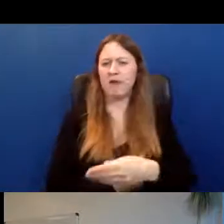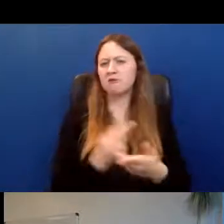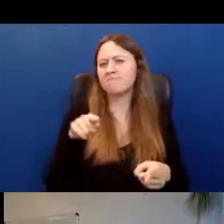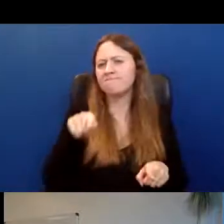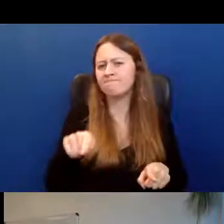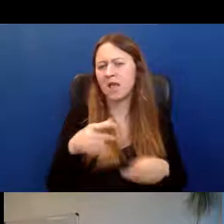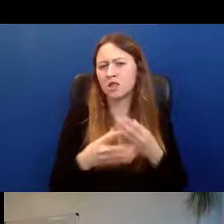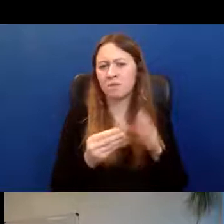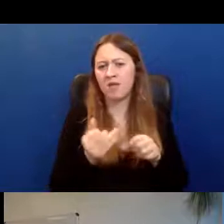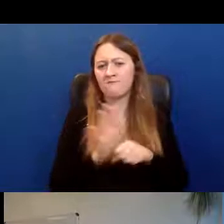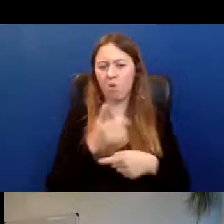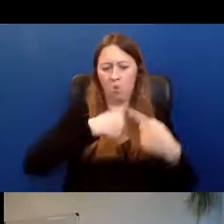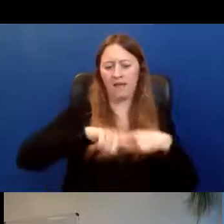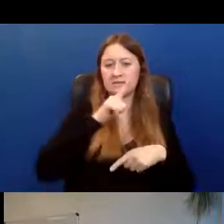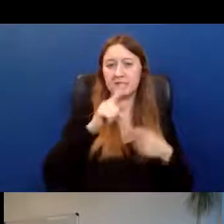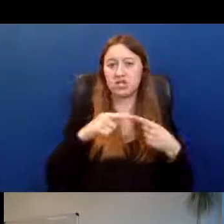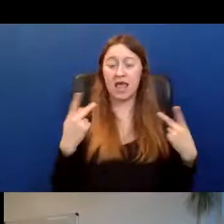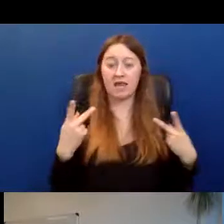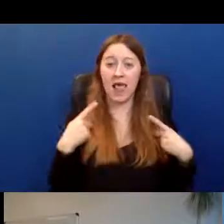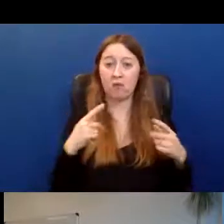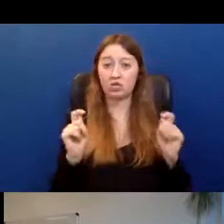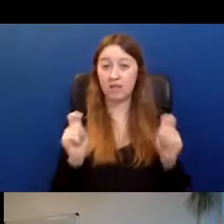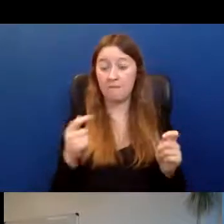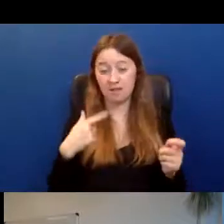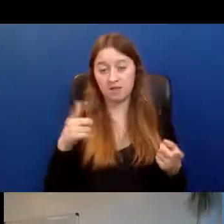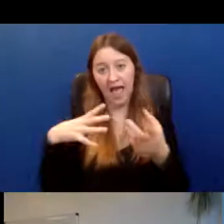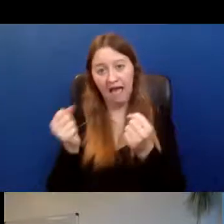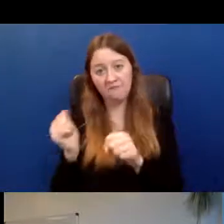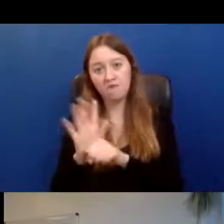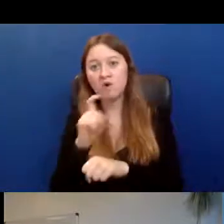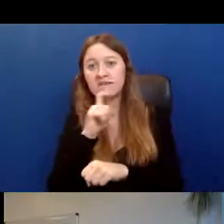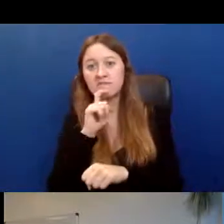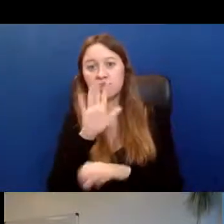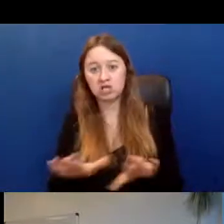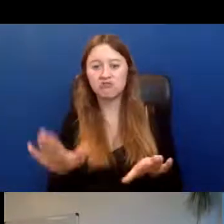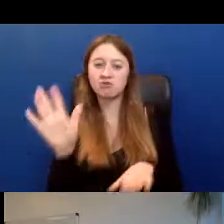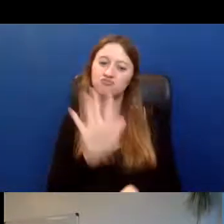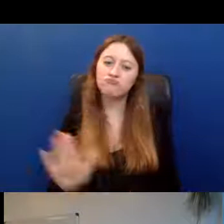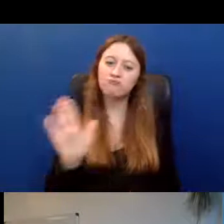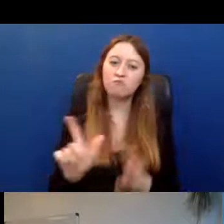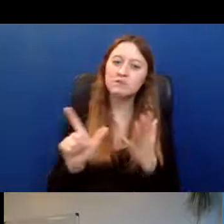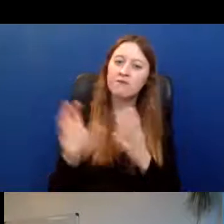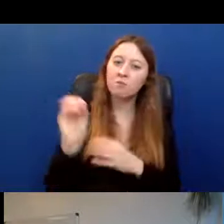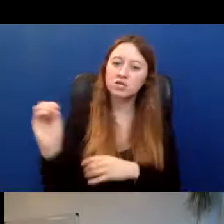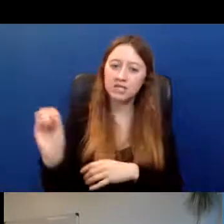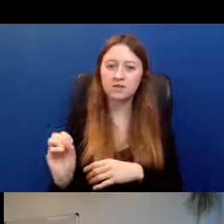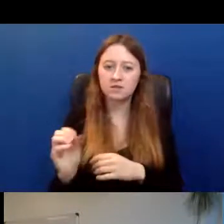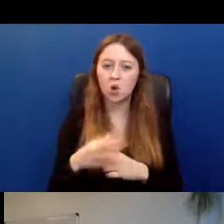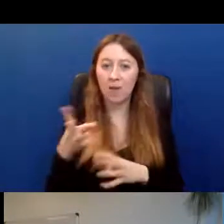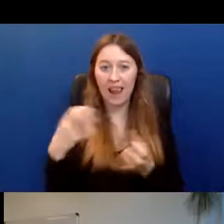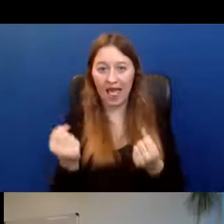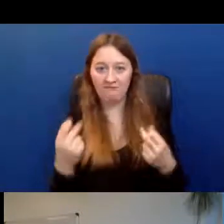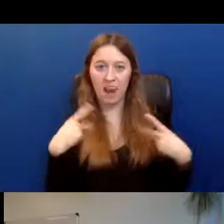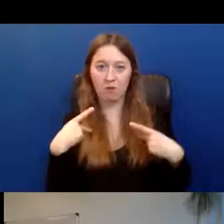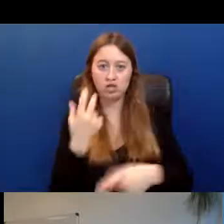we know about in hearing children. About 7% of hearing children will have a language impairment, not because they can't